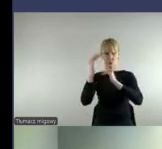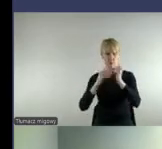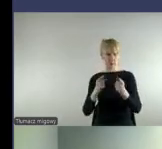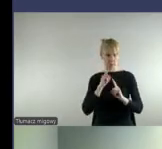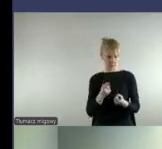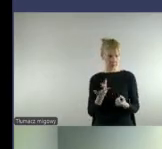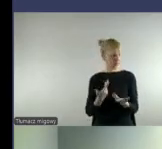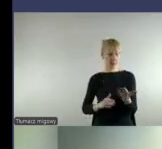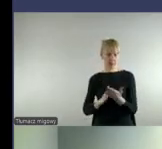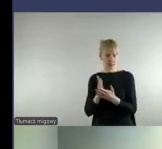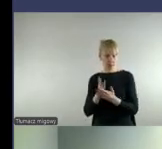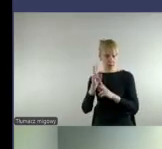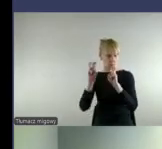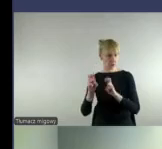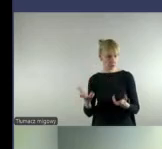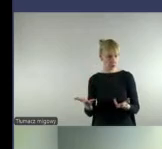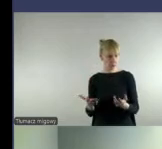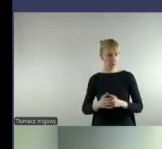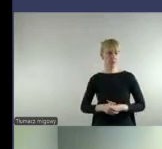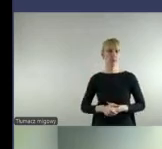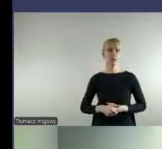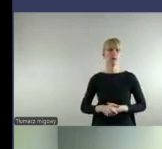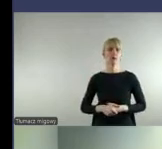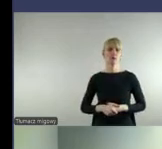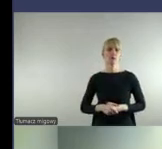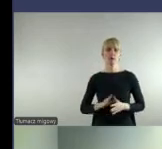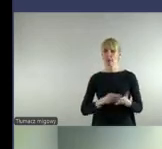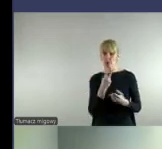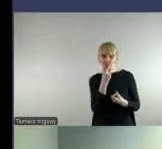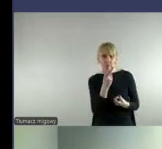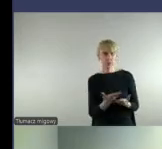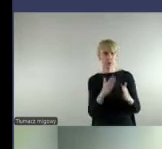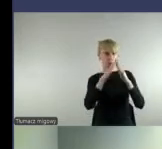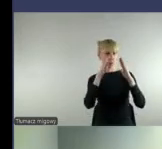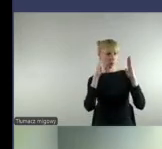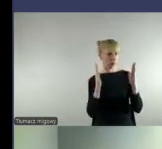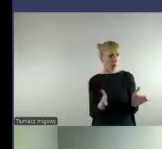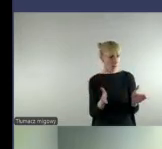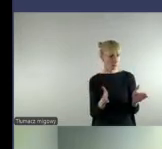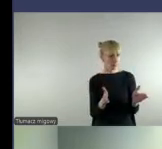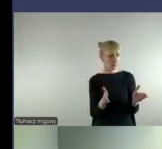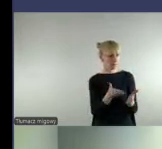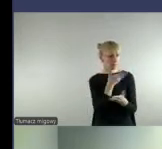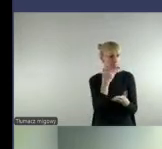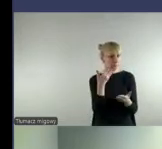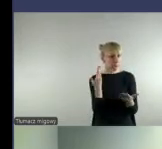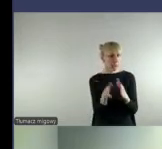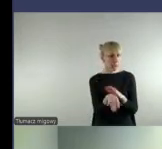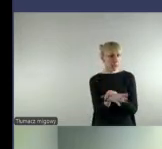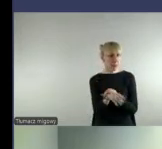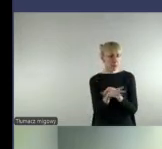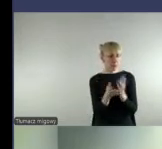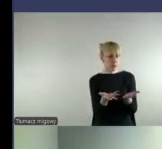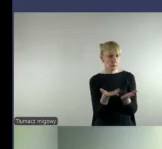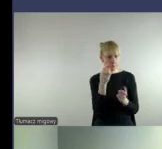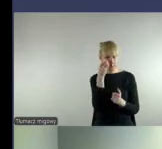So in this slide, you see an abandoned house in one of the municipalities, and this is one of the neighboring houses